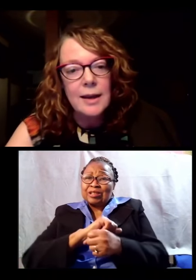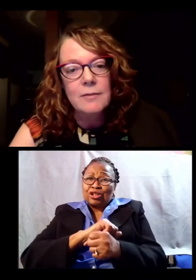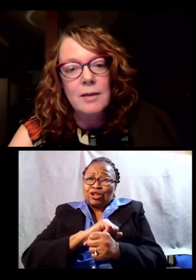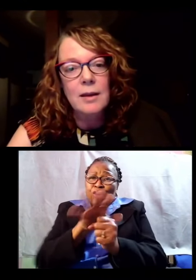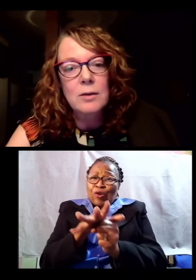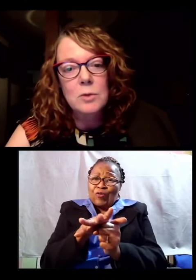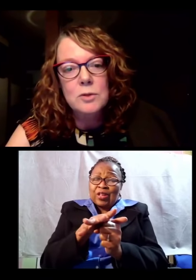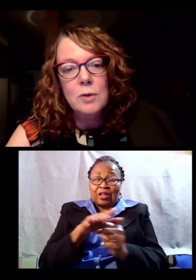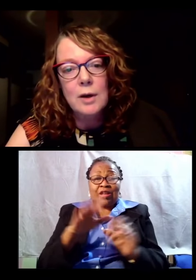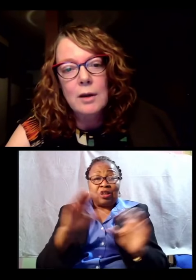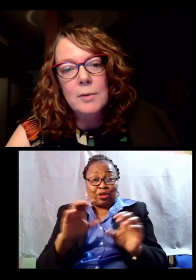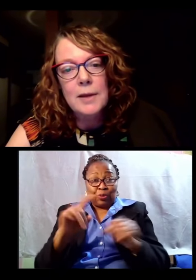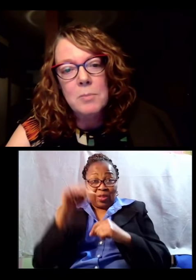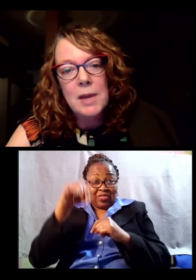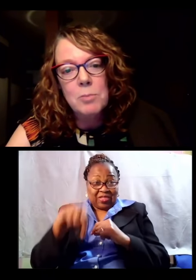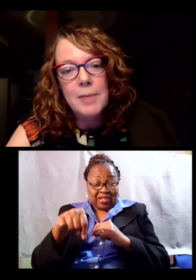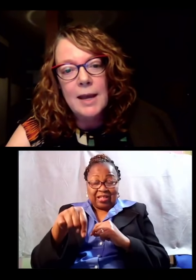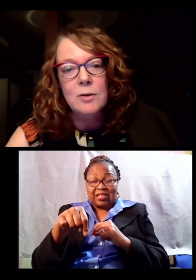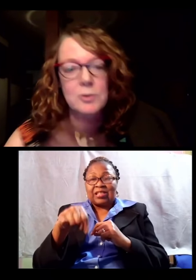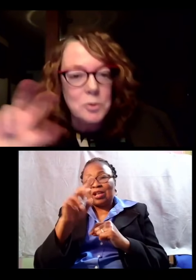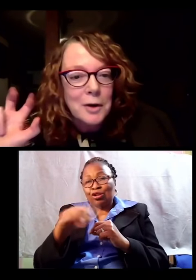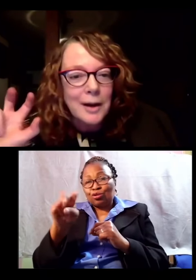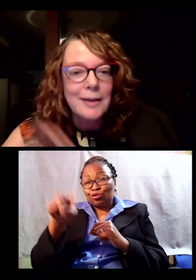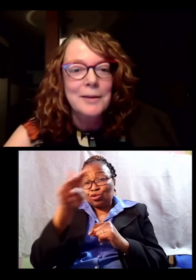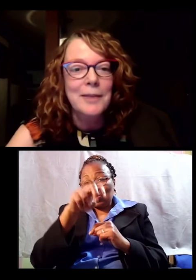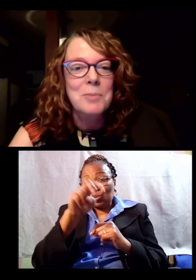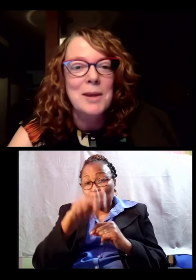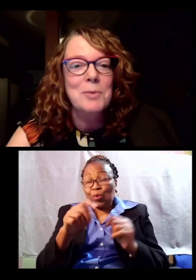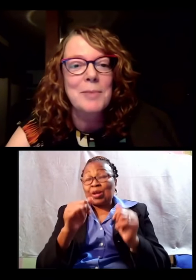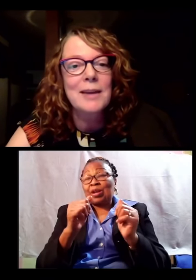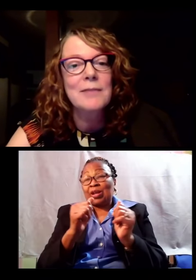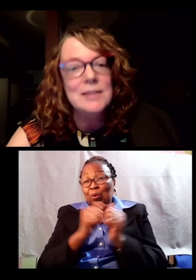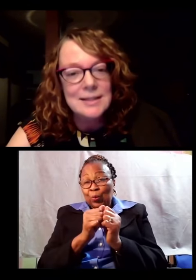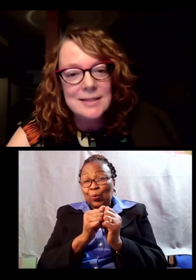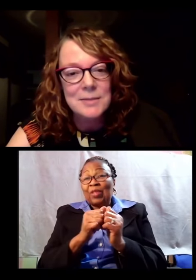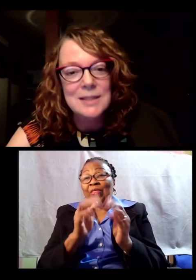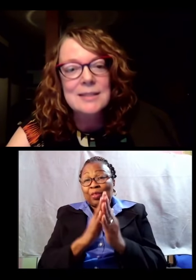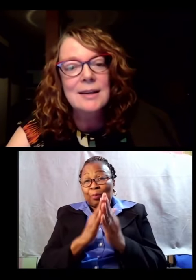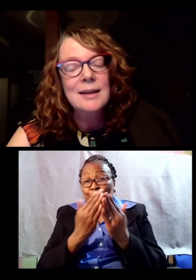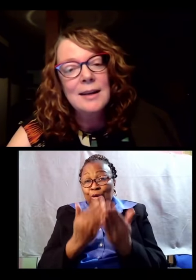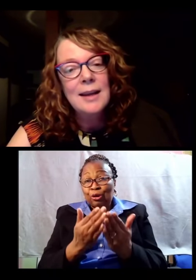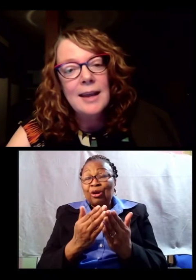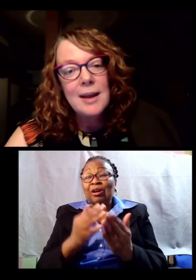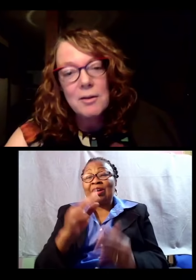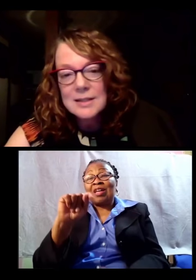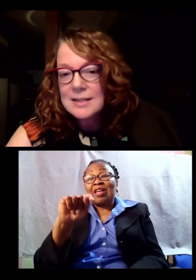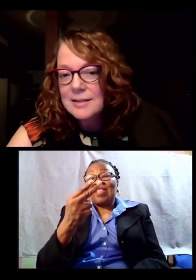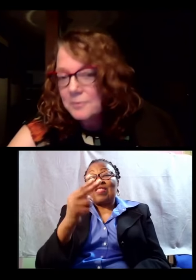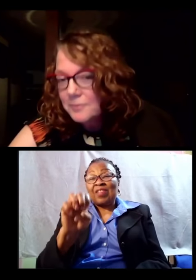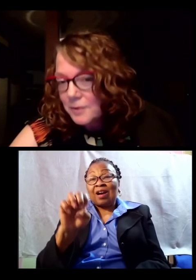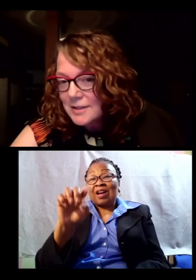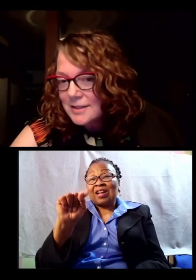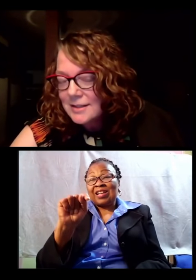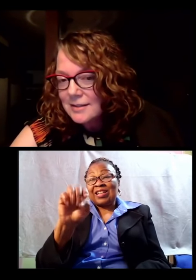this kind of thing. You were touring around the paperback of the Testaments. And now this